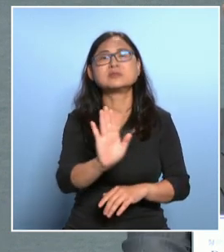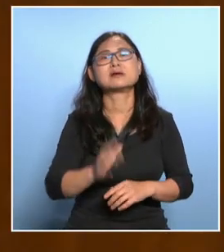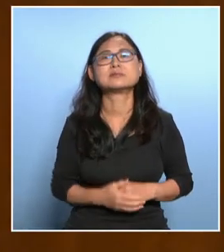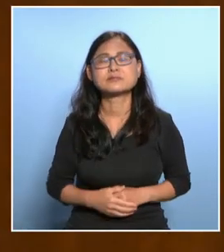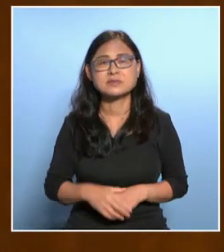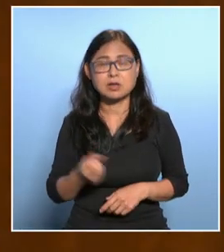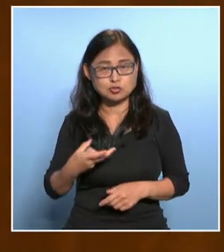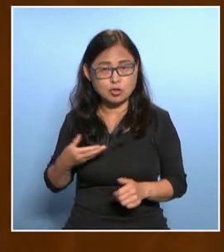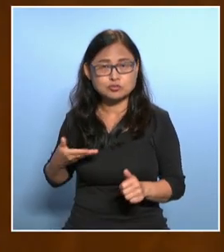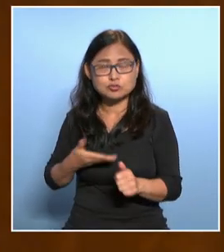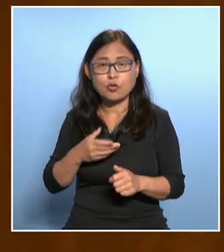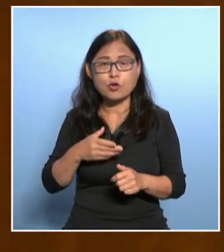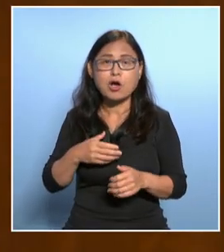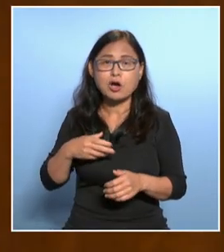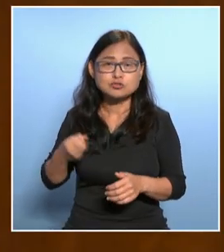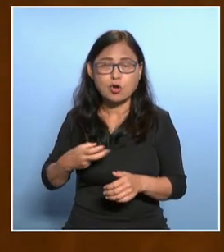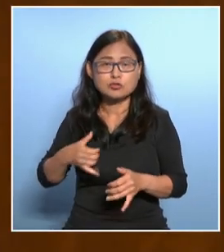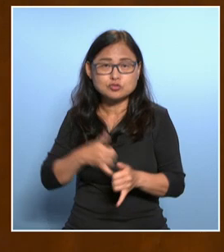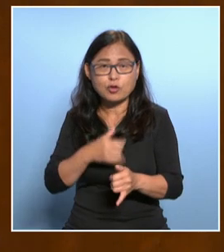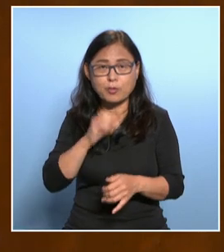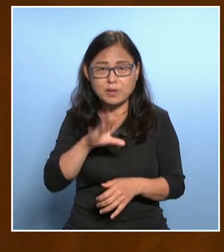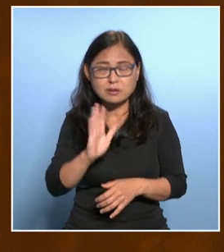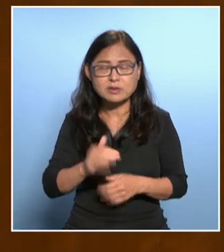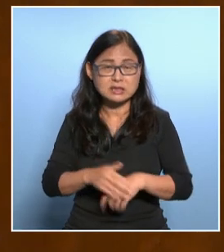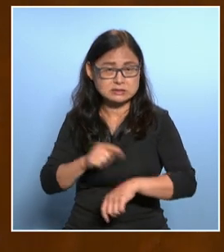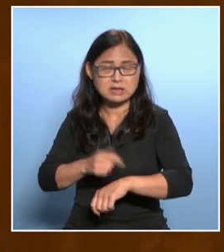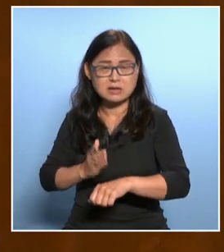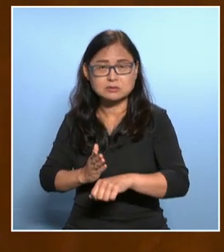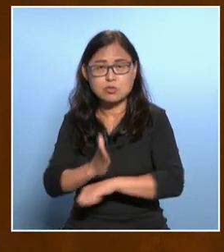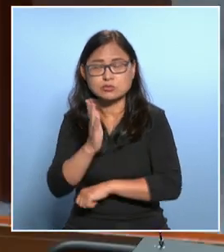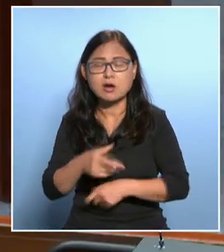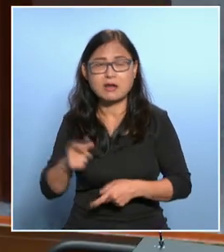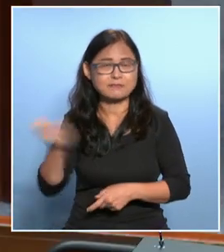specialist service, so it will not take long for them to